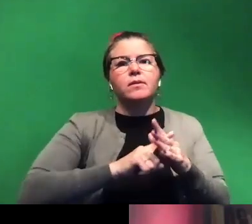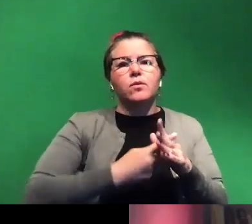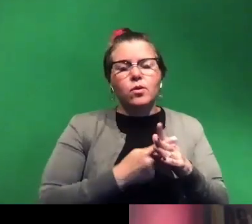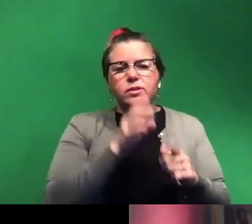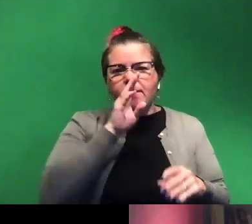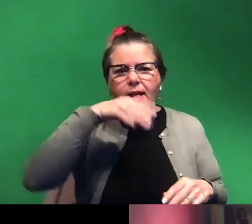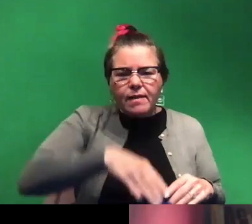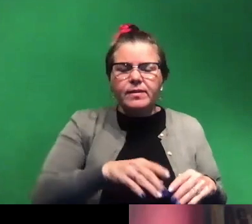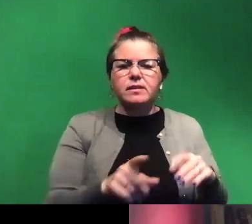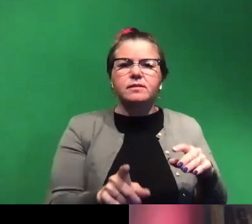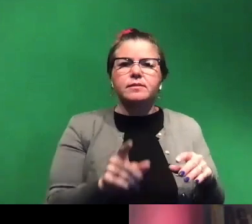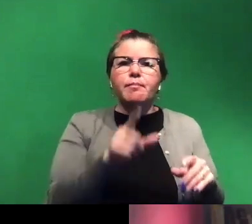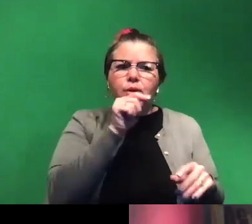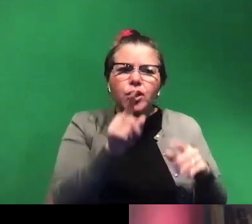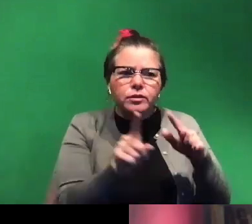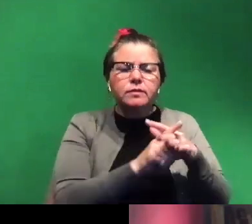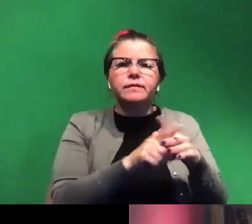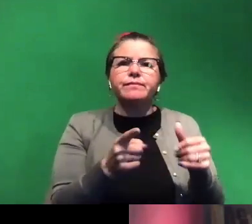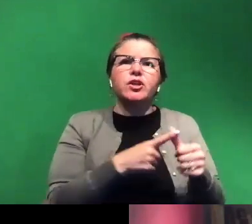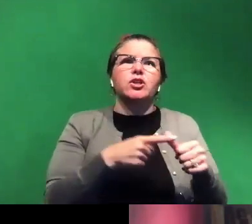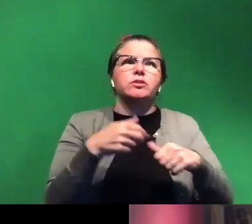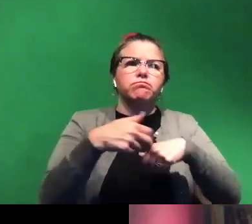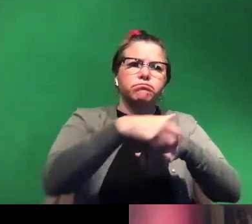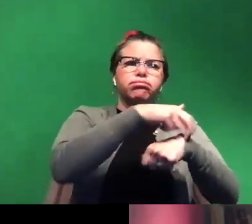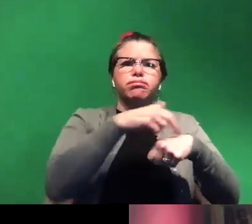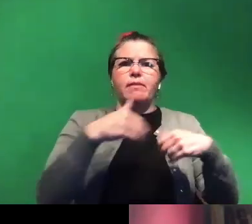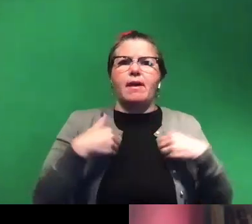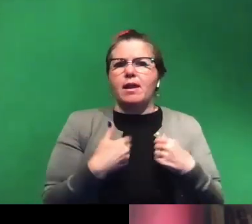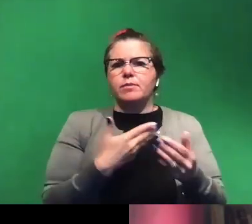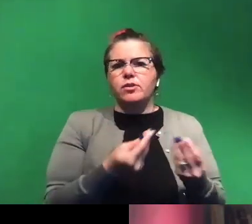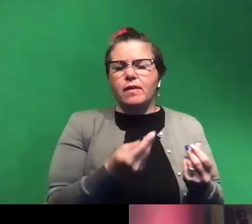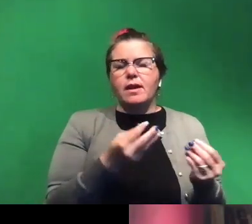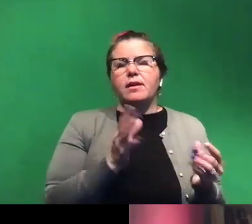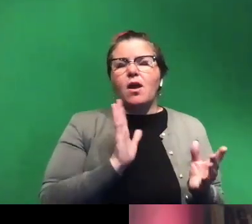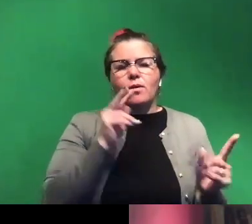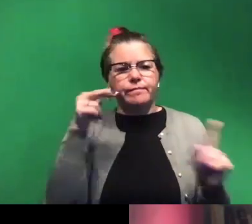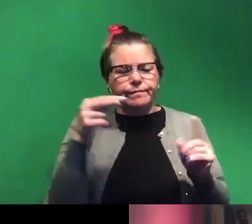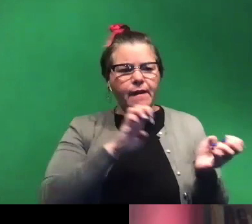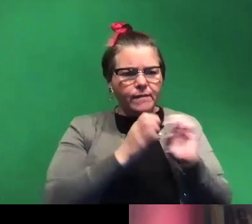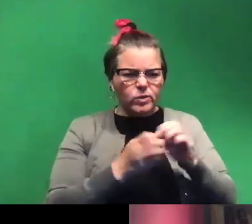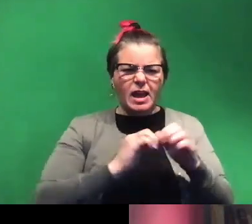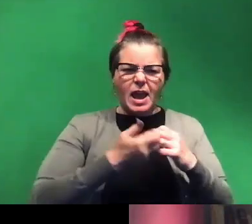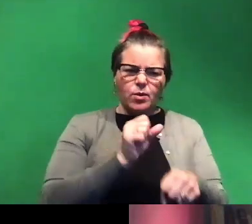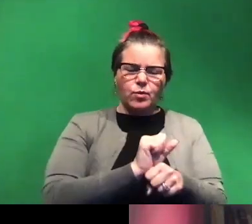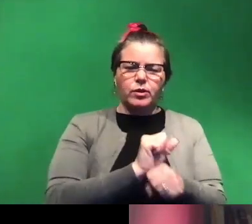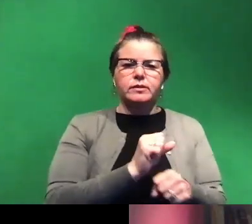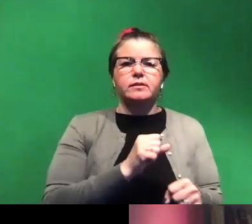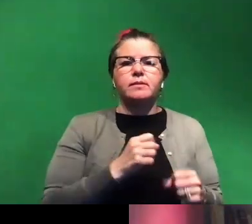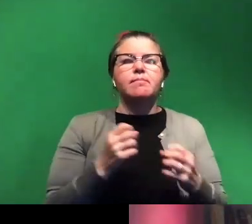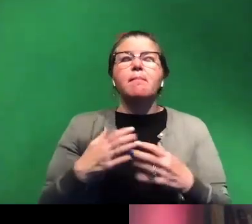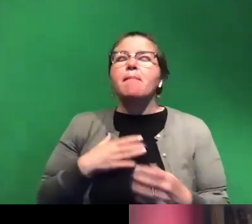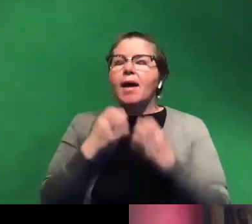elephants and birds and the first creatures to walk on land, really like informed what our view of evolution is and how it works. Second one was My Beloved